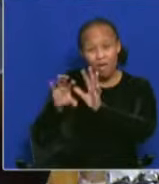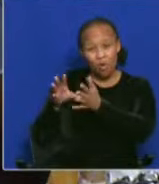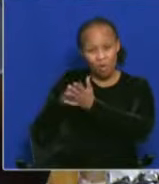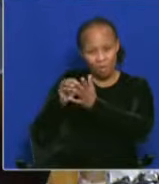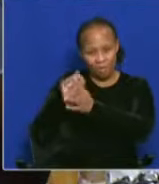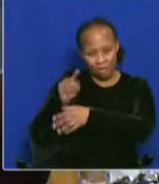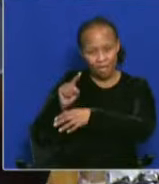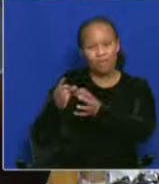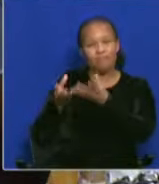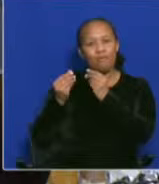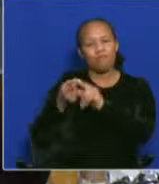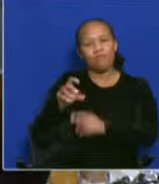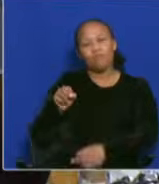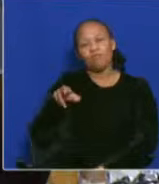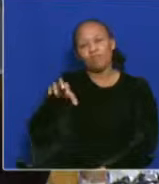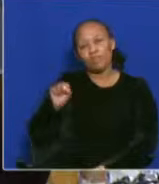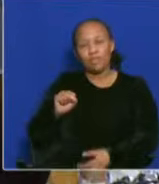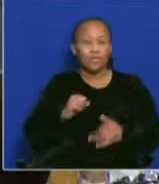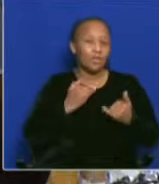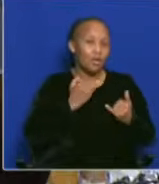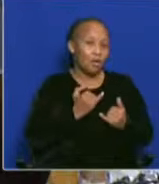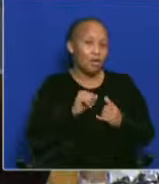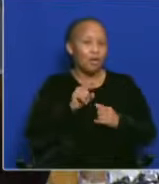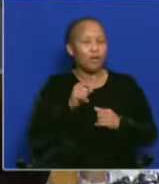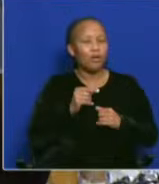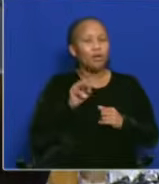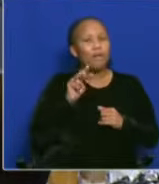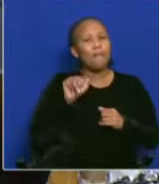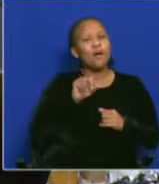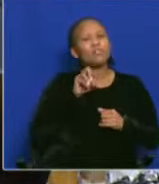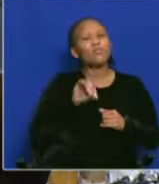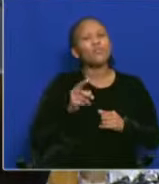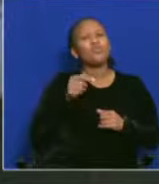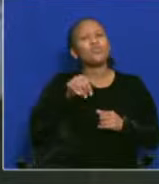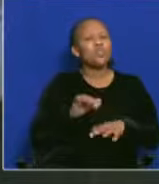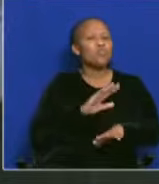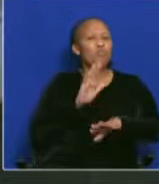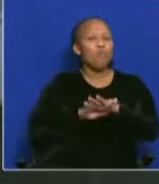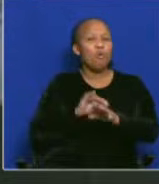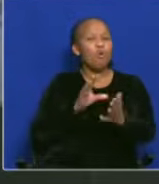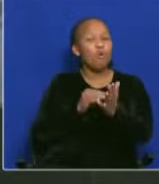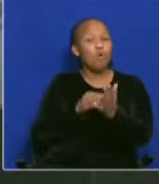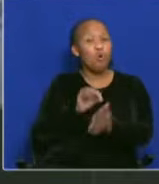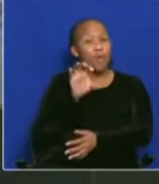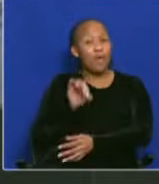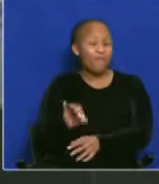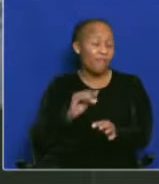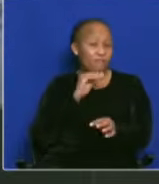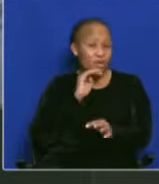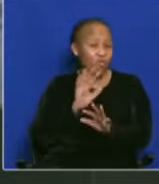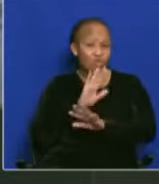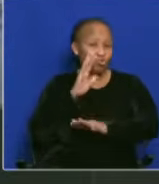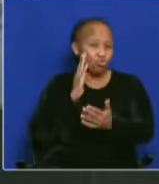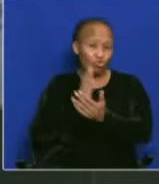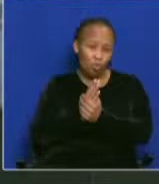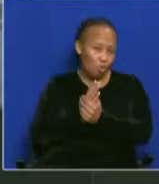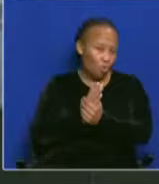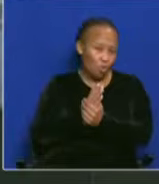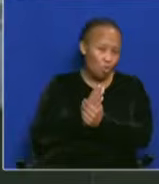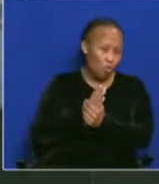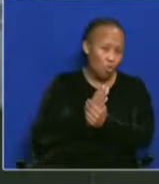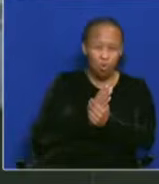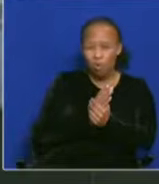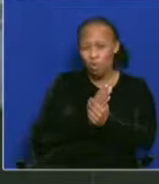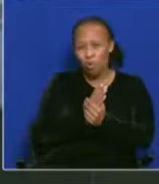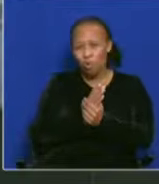saying he no longer has a copy, so he's not sure whether what is being put up mirrors what is set out in the